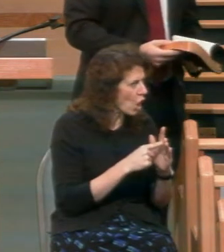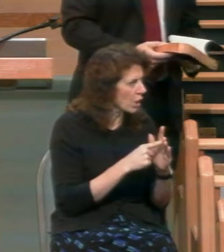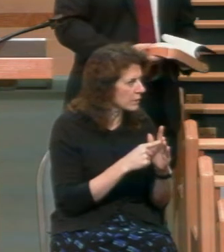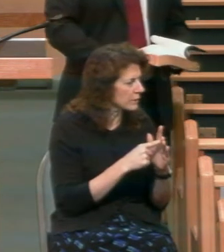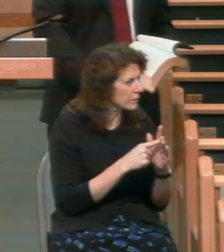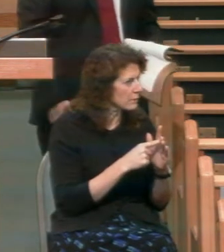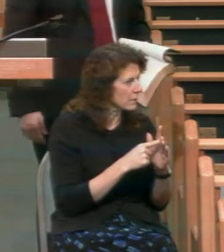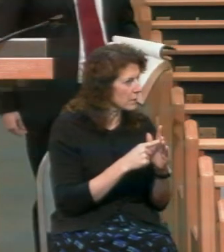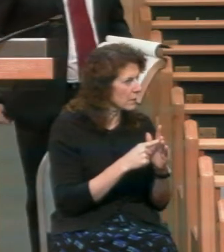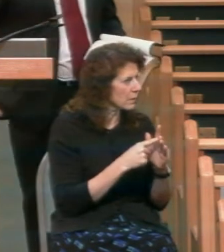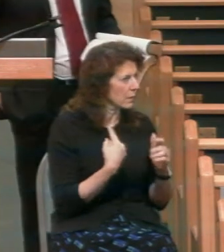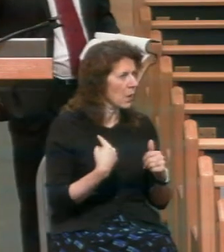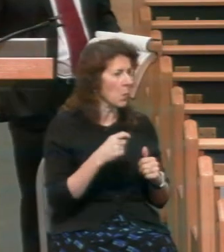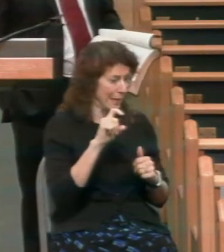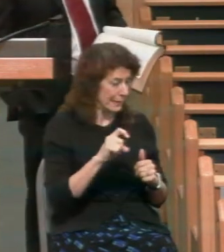Yes, sir.